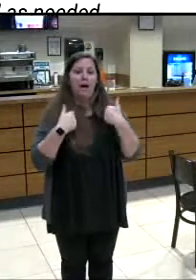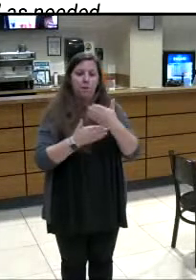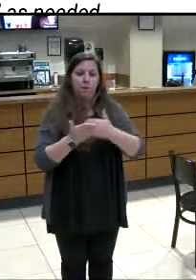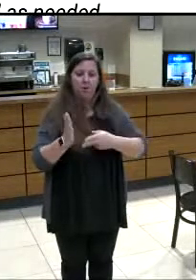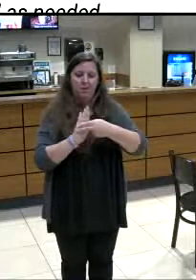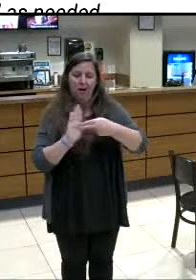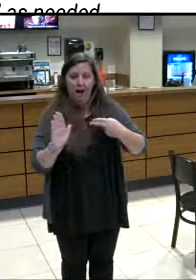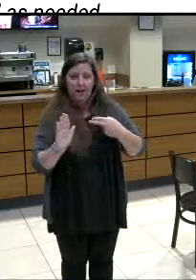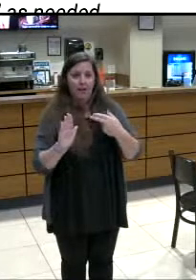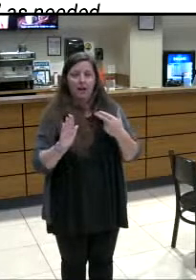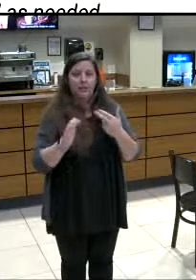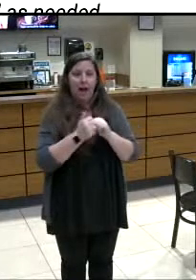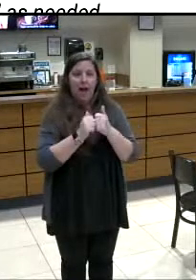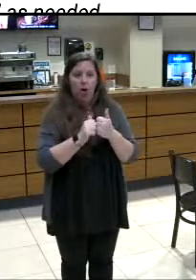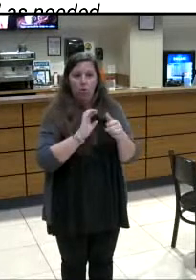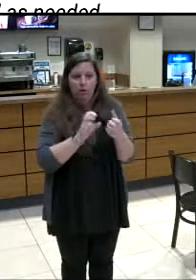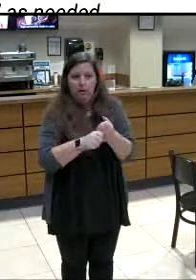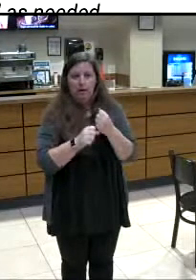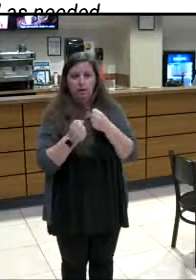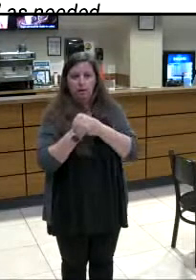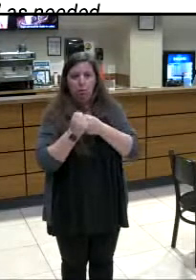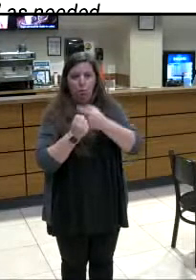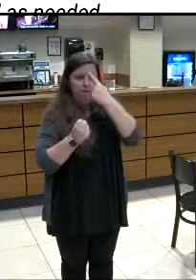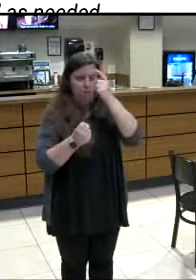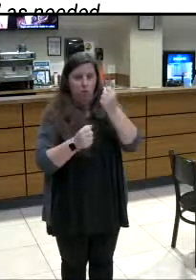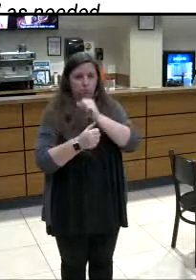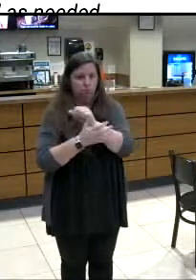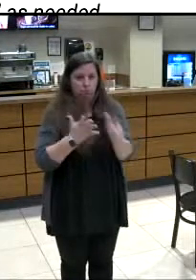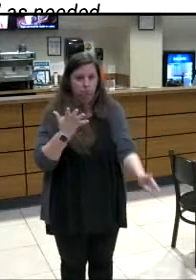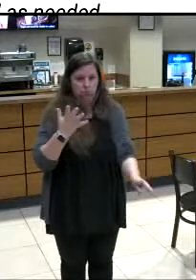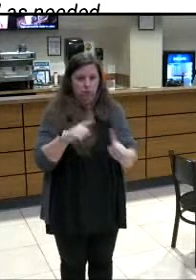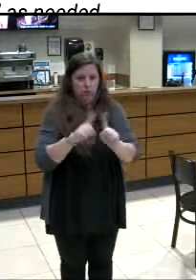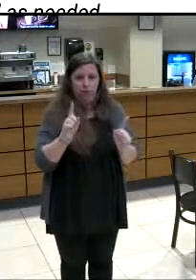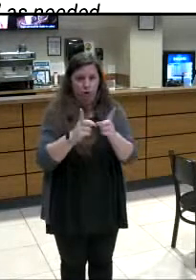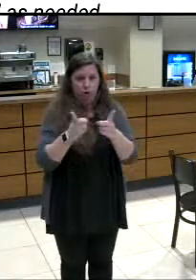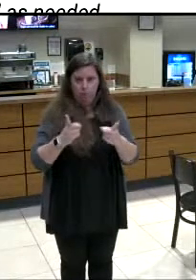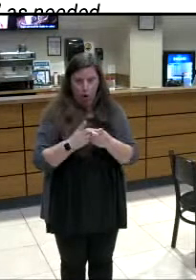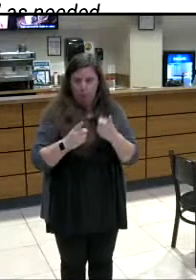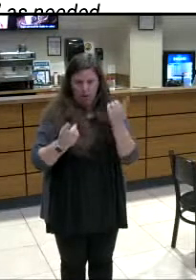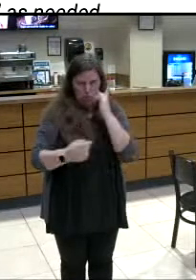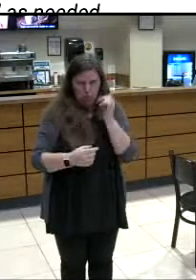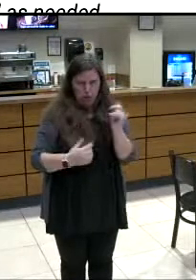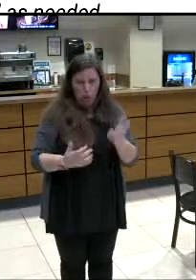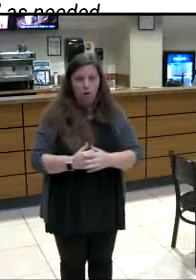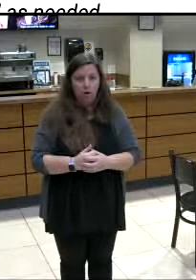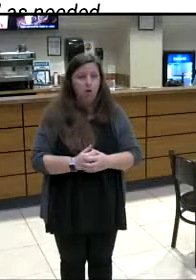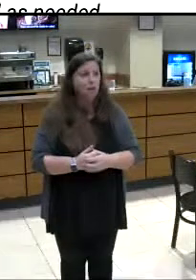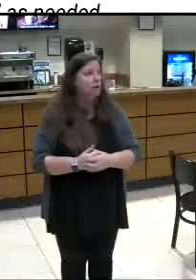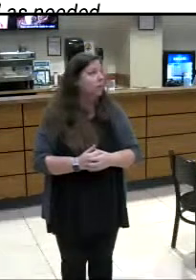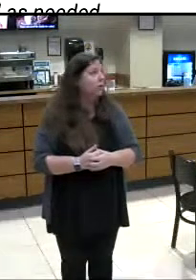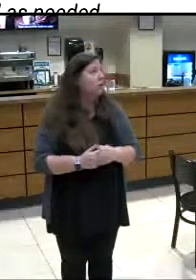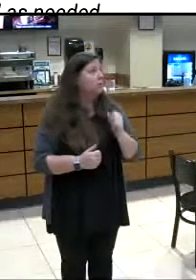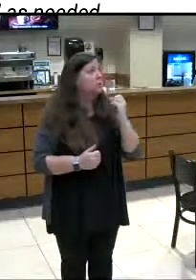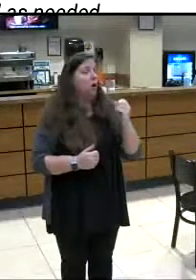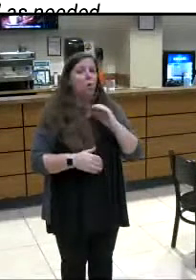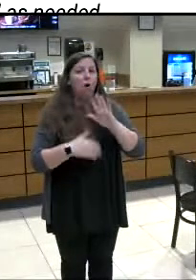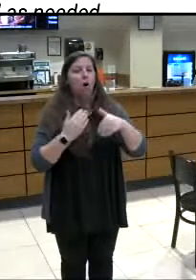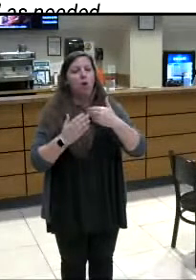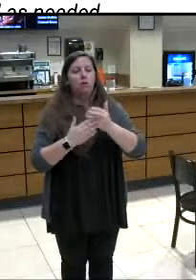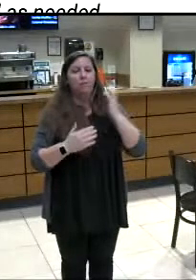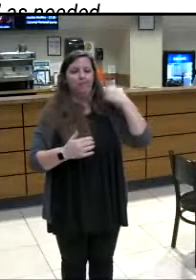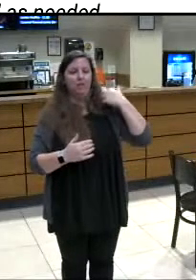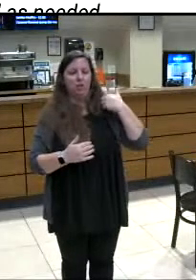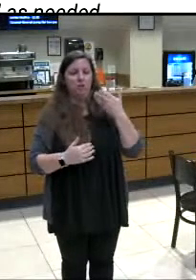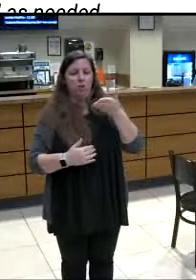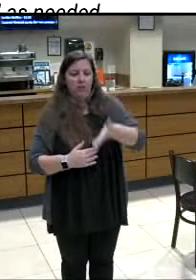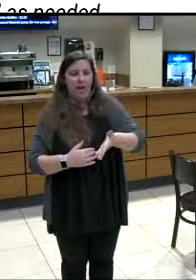our finance departments. So all of the chiefs are there. We have these PowerPoint slides ahead of time, so we can read through